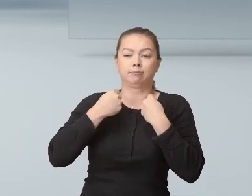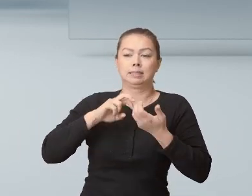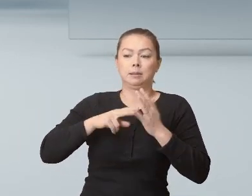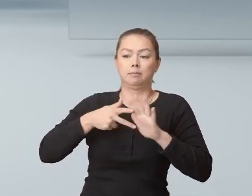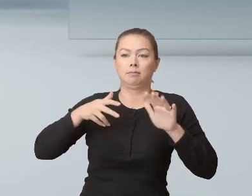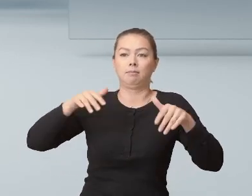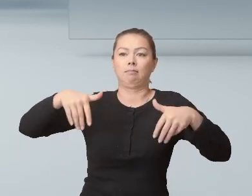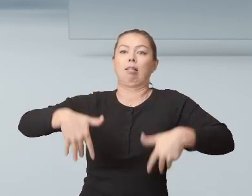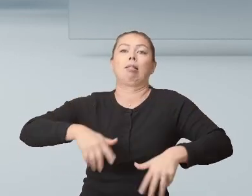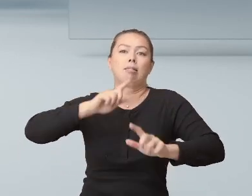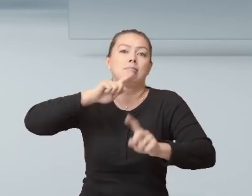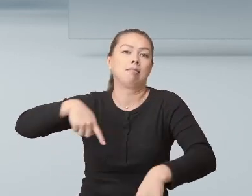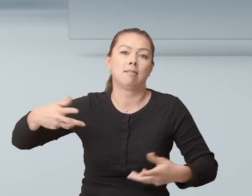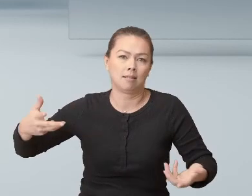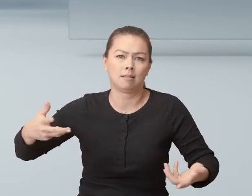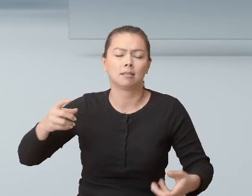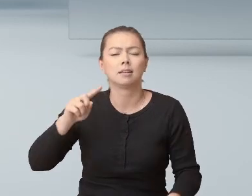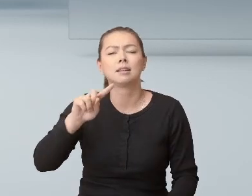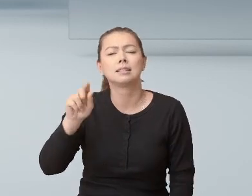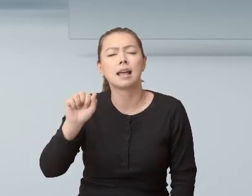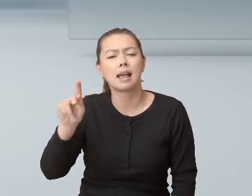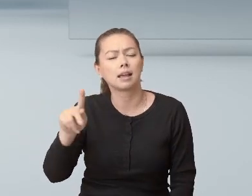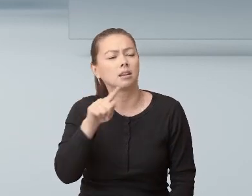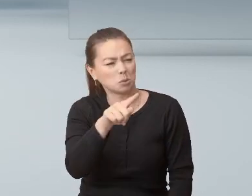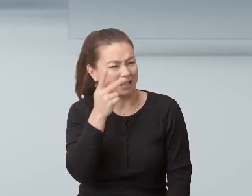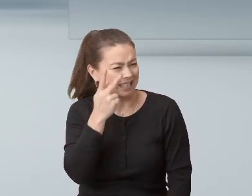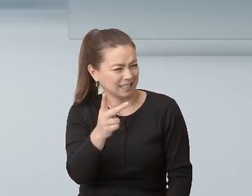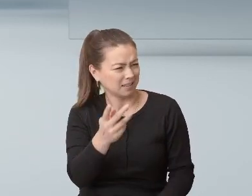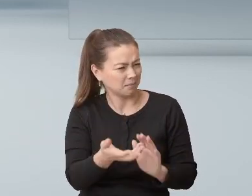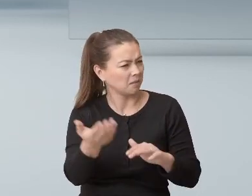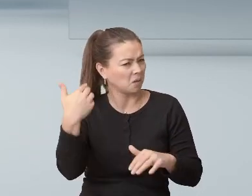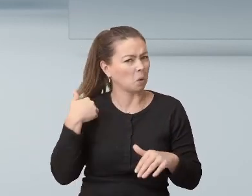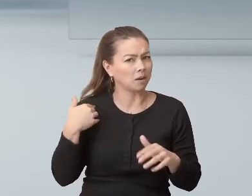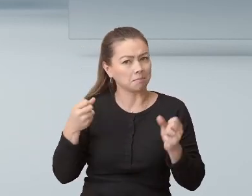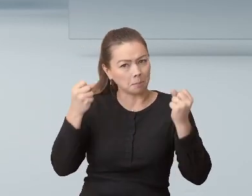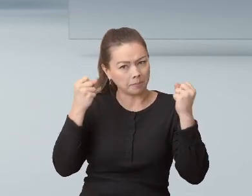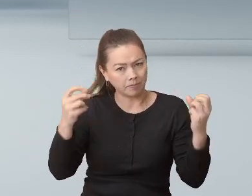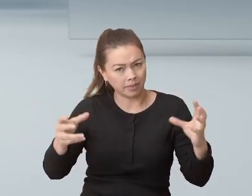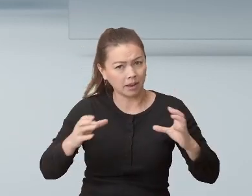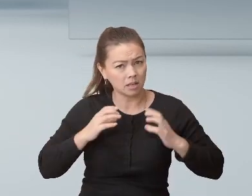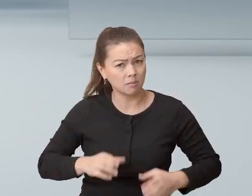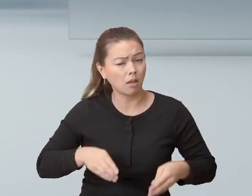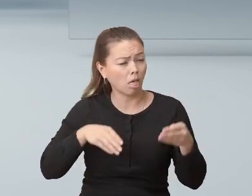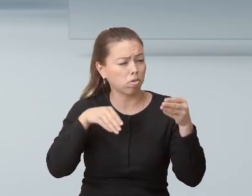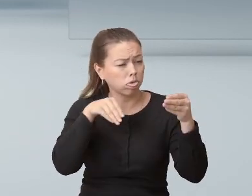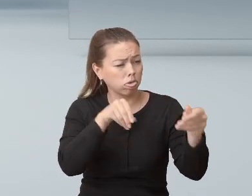run into customers that spend a lot of money on IT maintenance on these older systems, don't we?